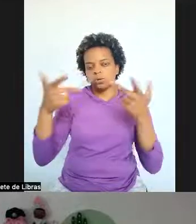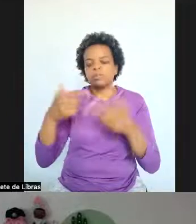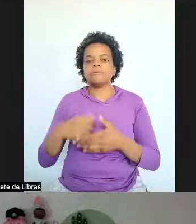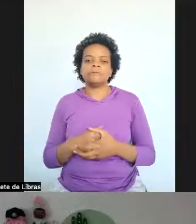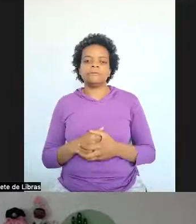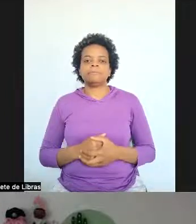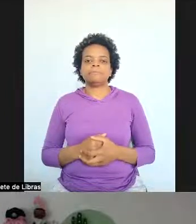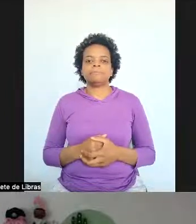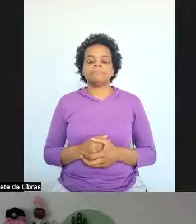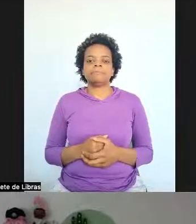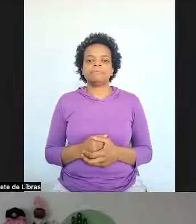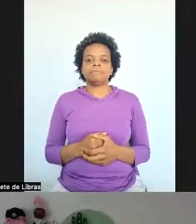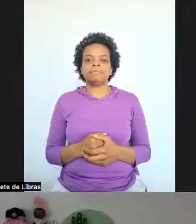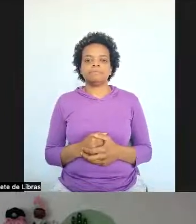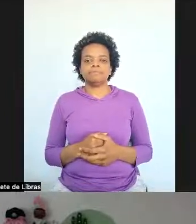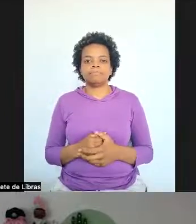resources.